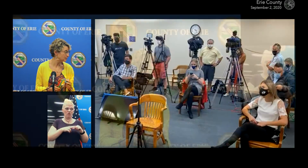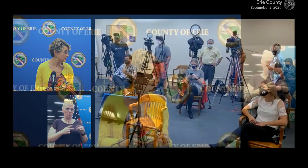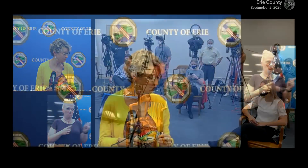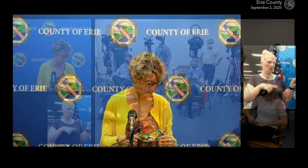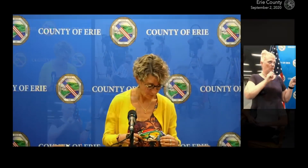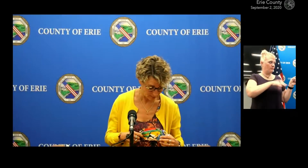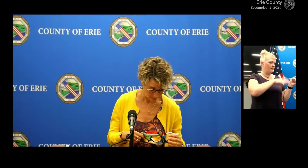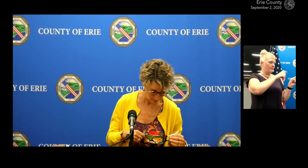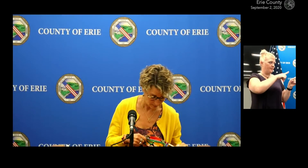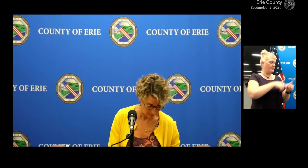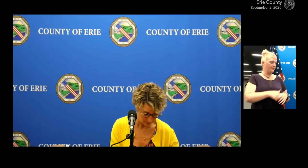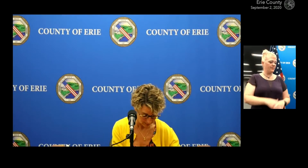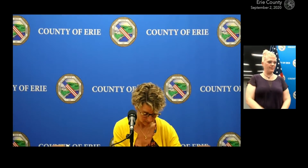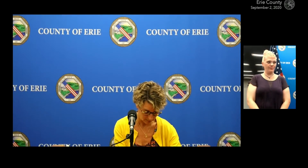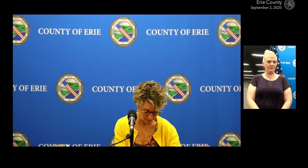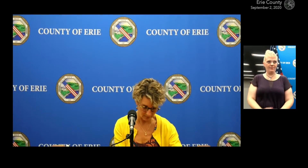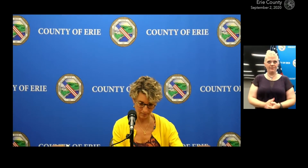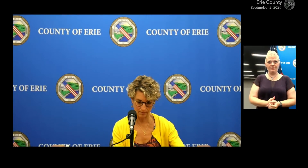that?